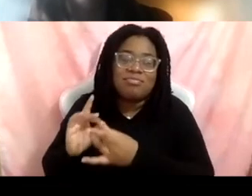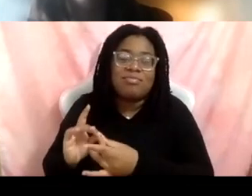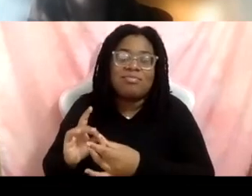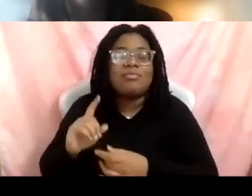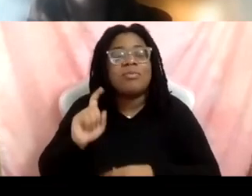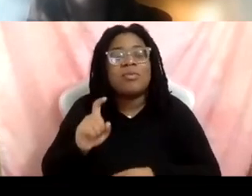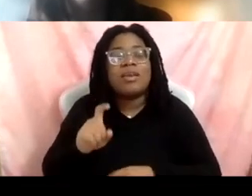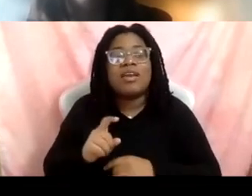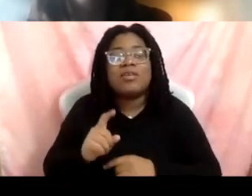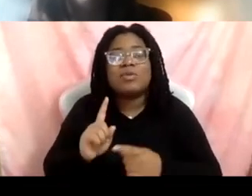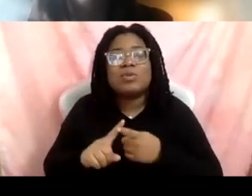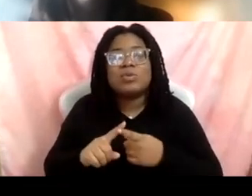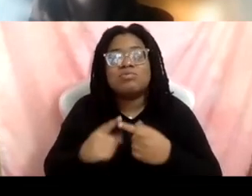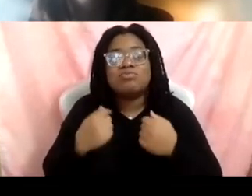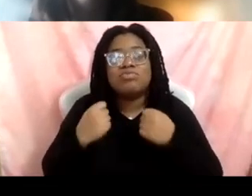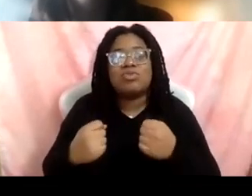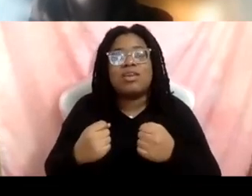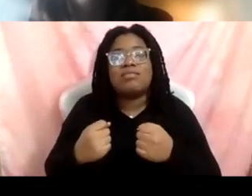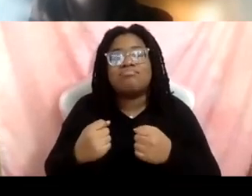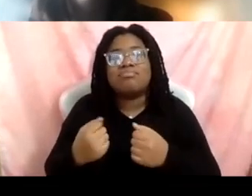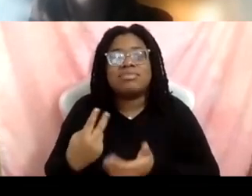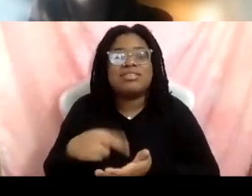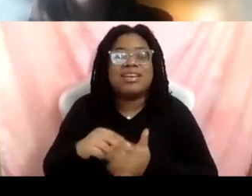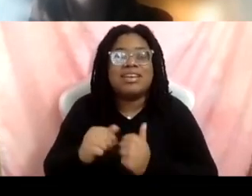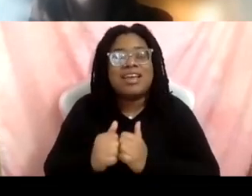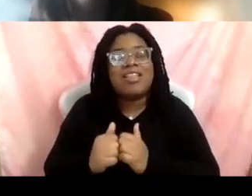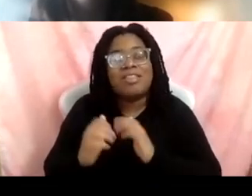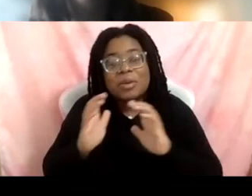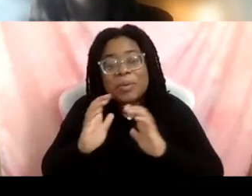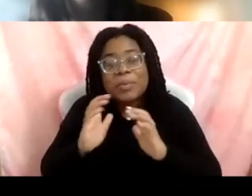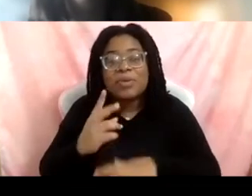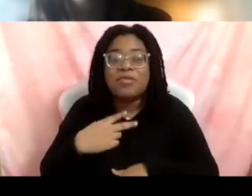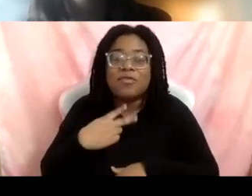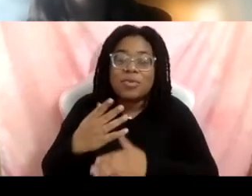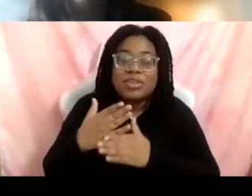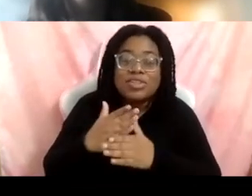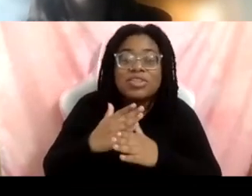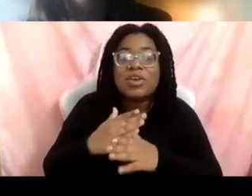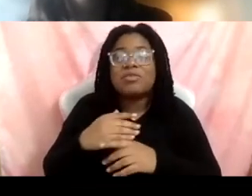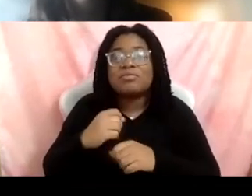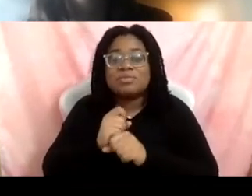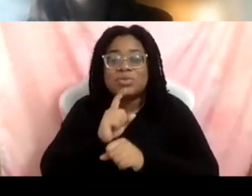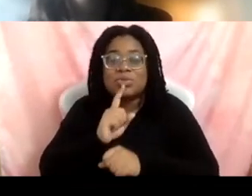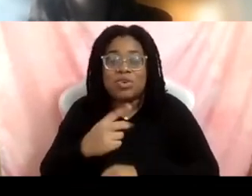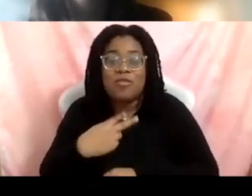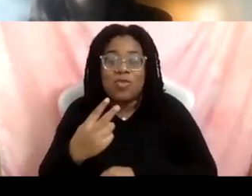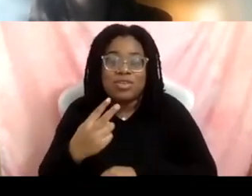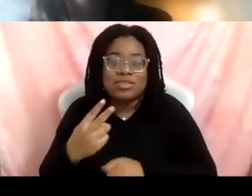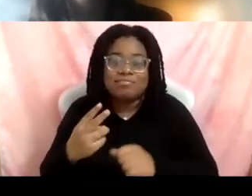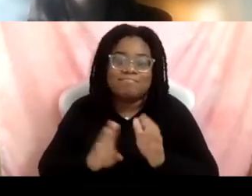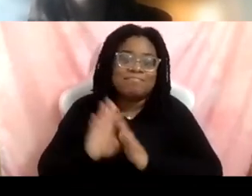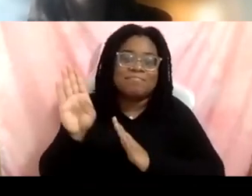have the strength to stand together and to communicate and to share and to voice, to let our voices thrive.